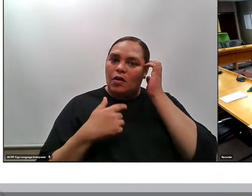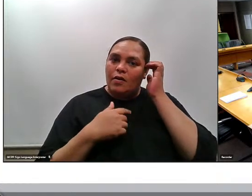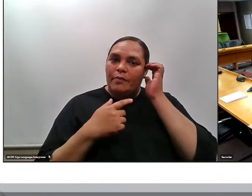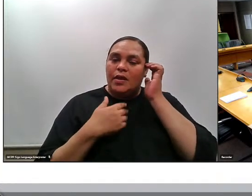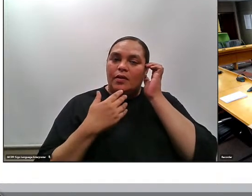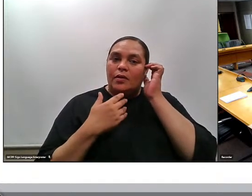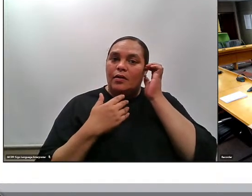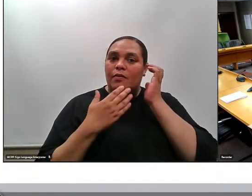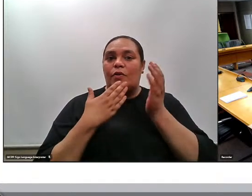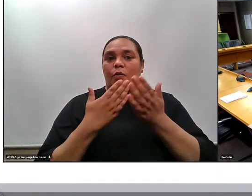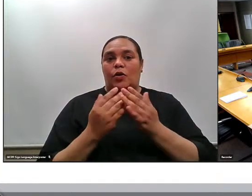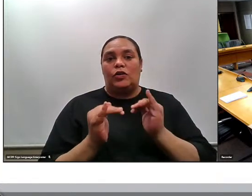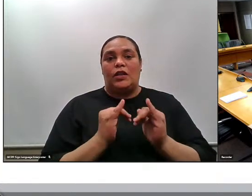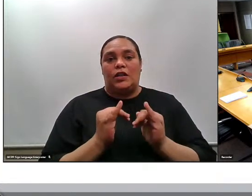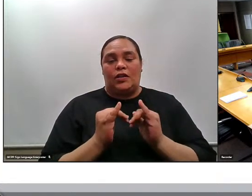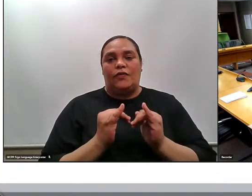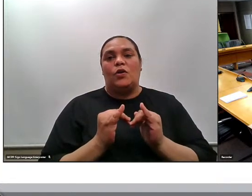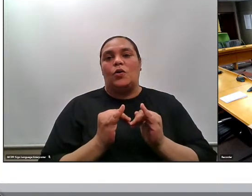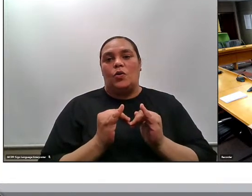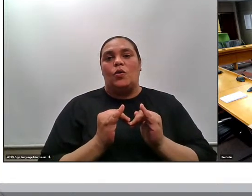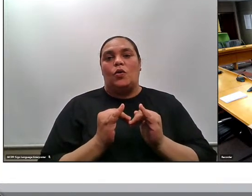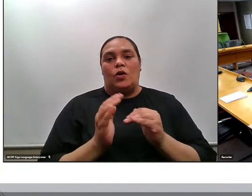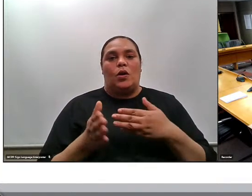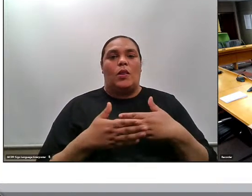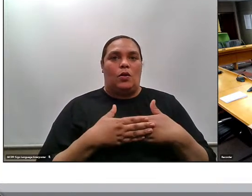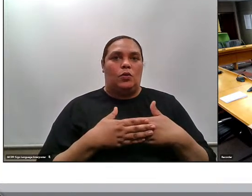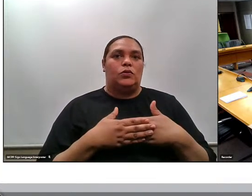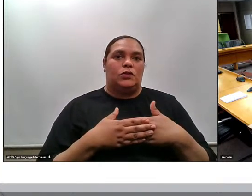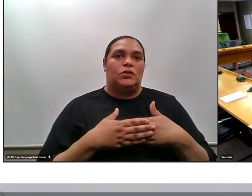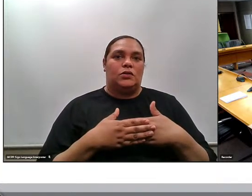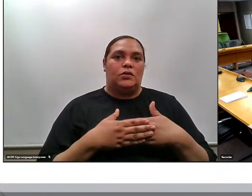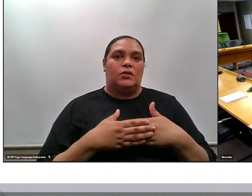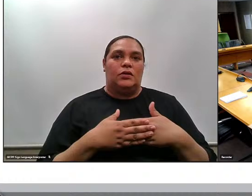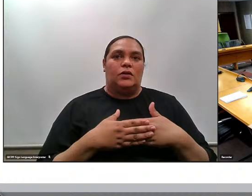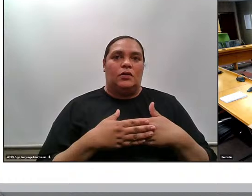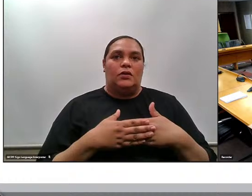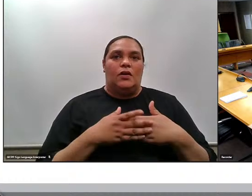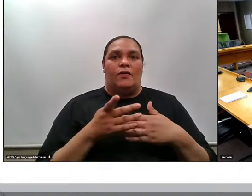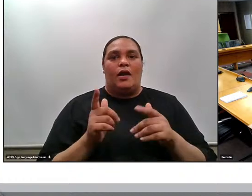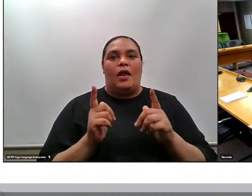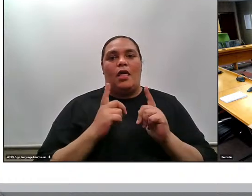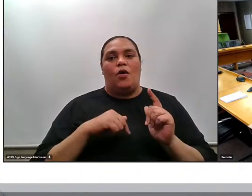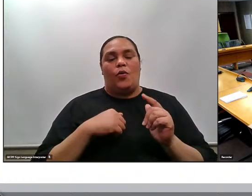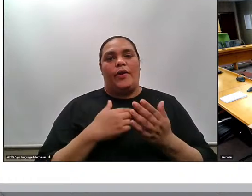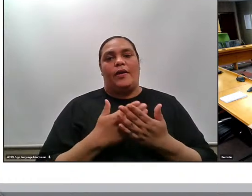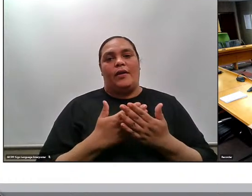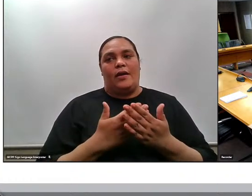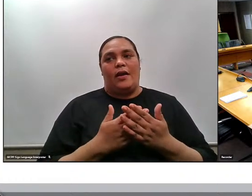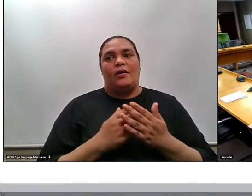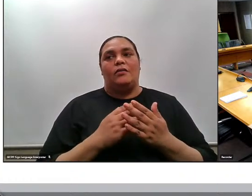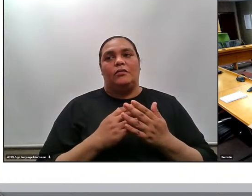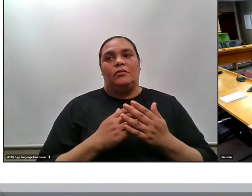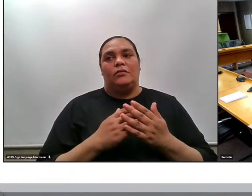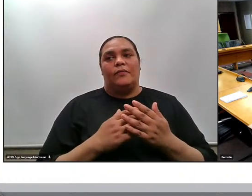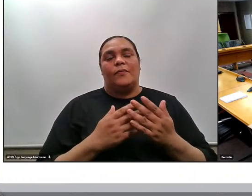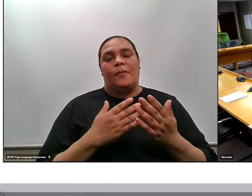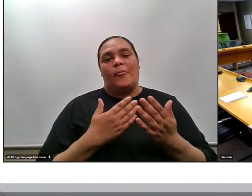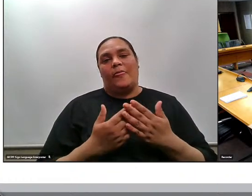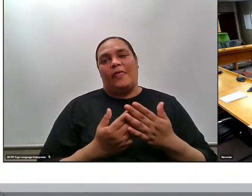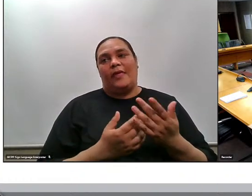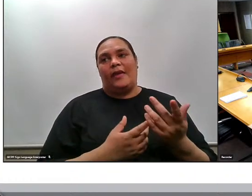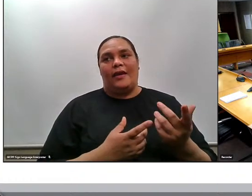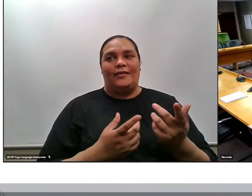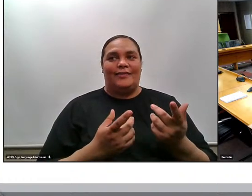would propose that the interviews be in a closed session. That would allow us then obviously to be able